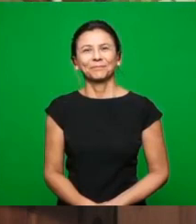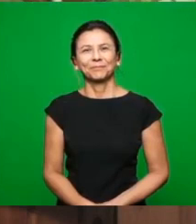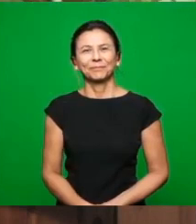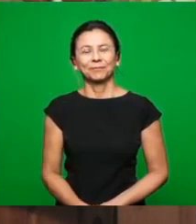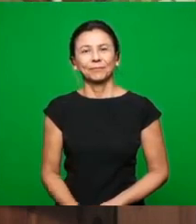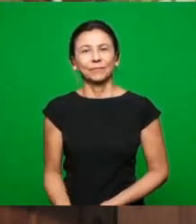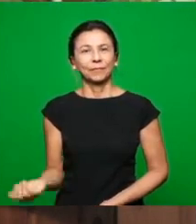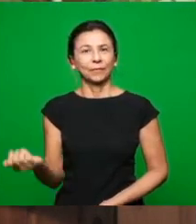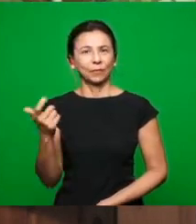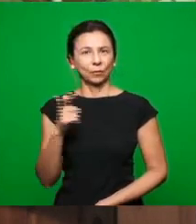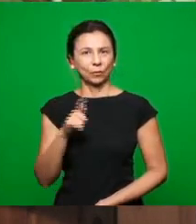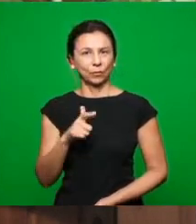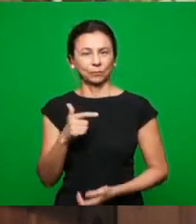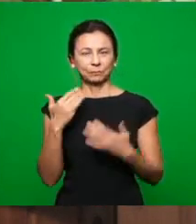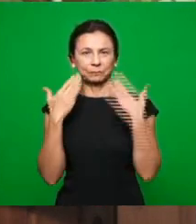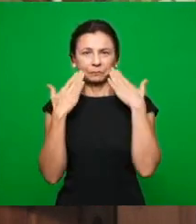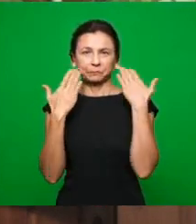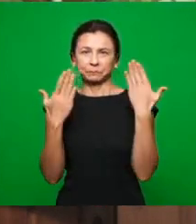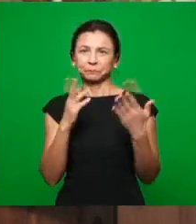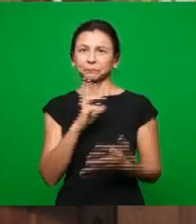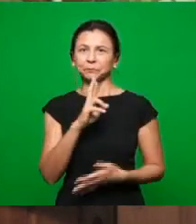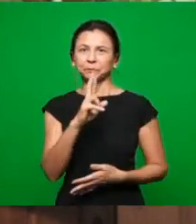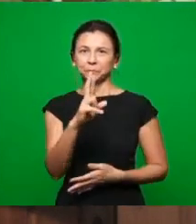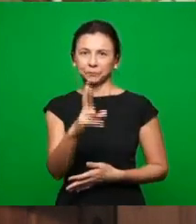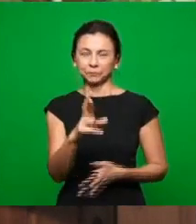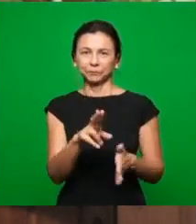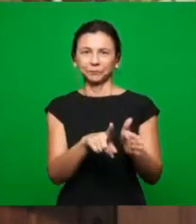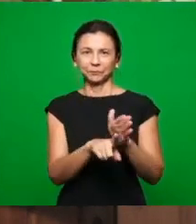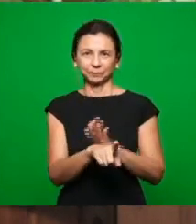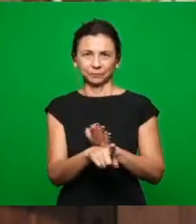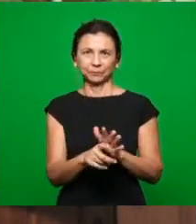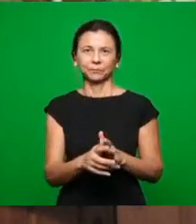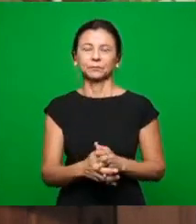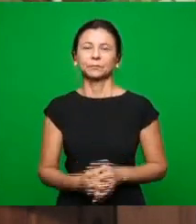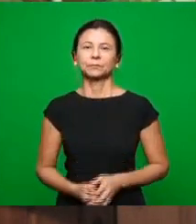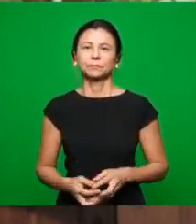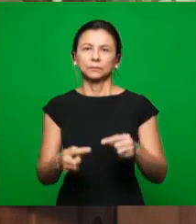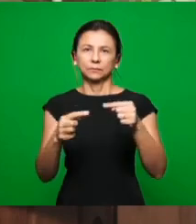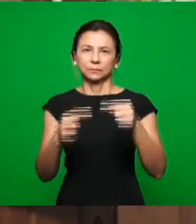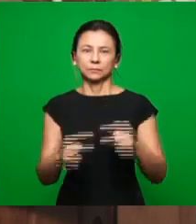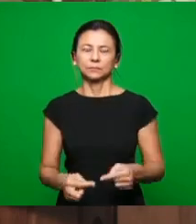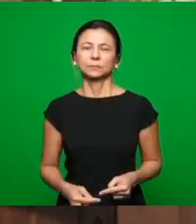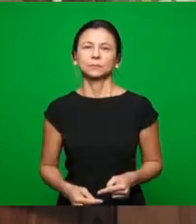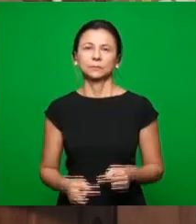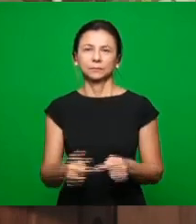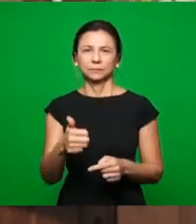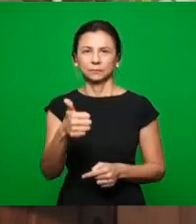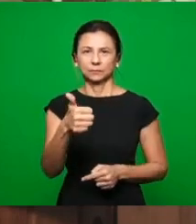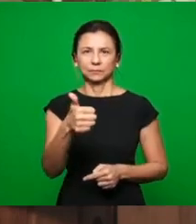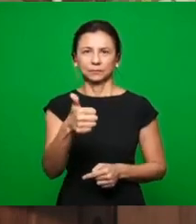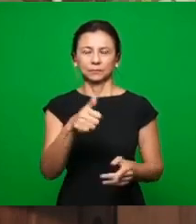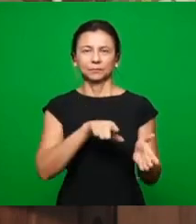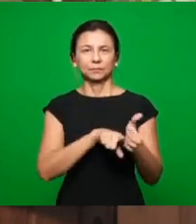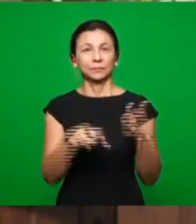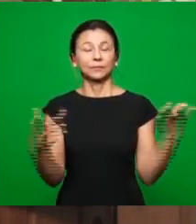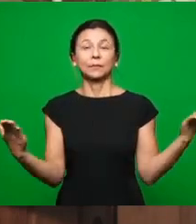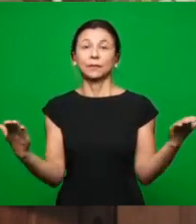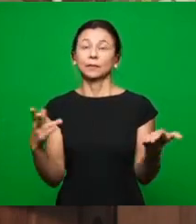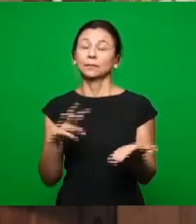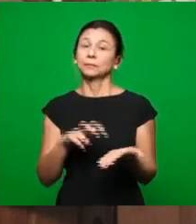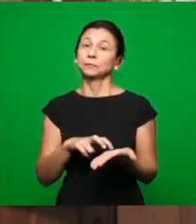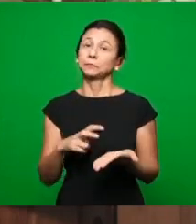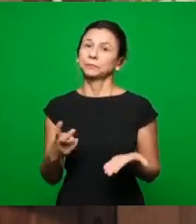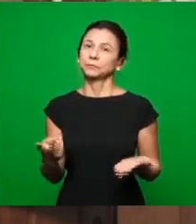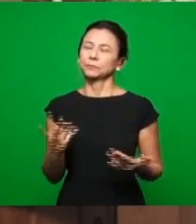Pay attention, my brethren. We are back to show you the answer to the question related to our first question